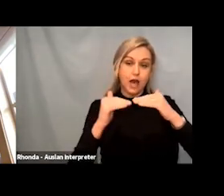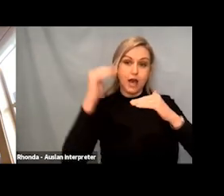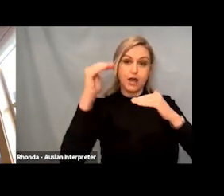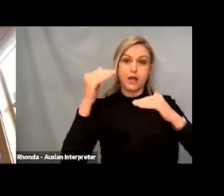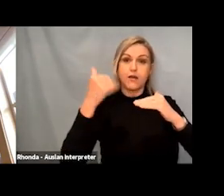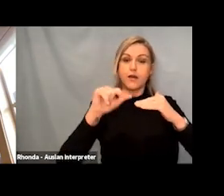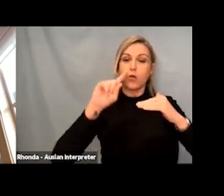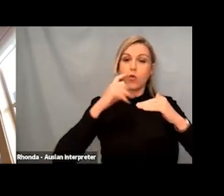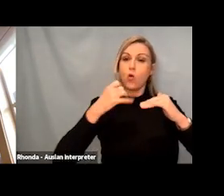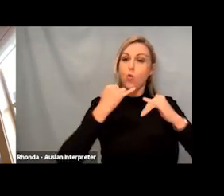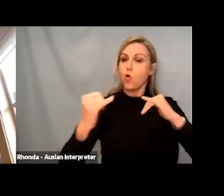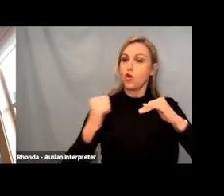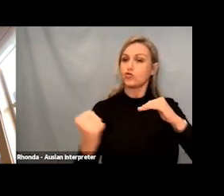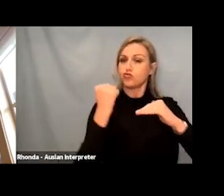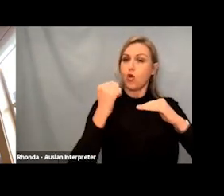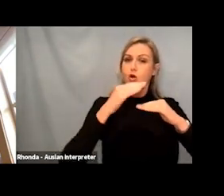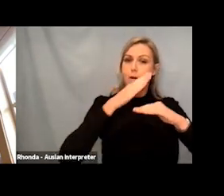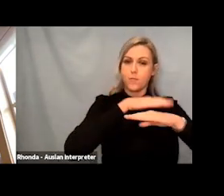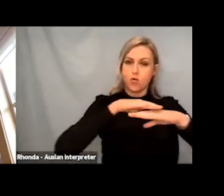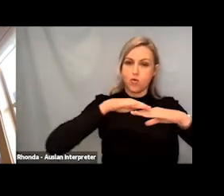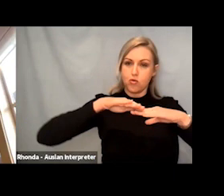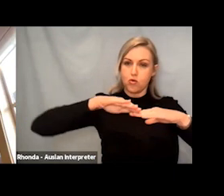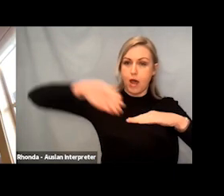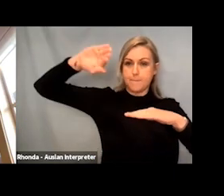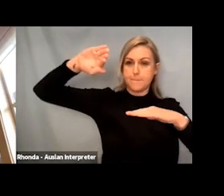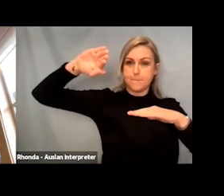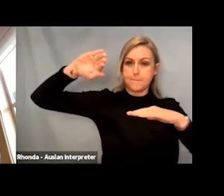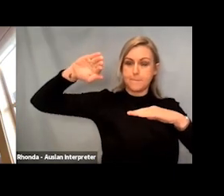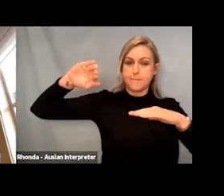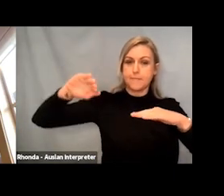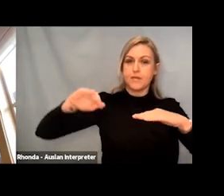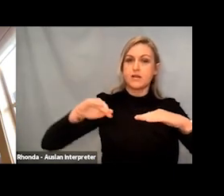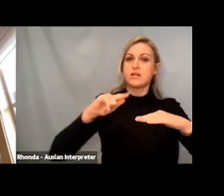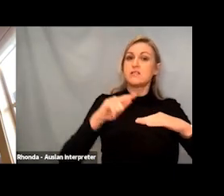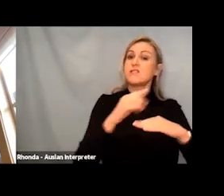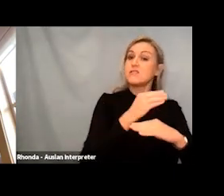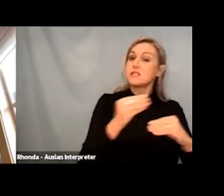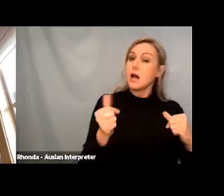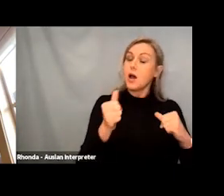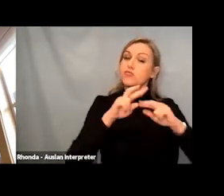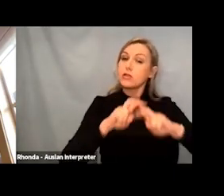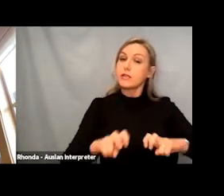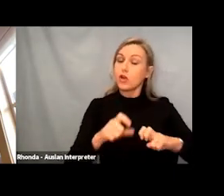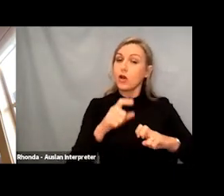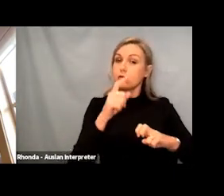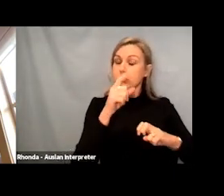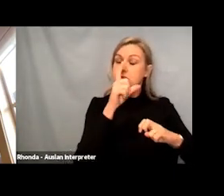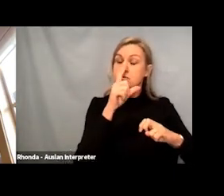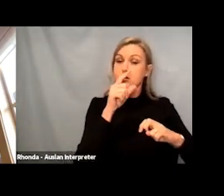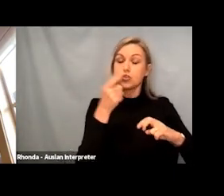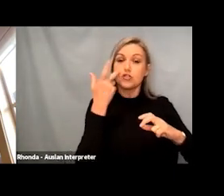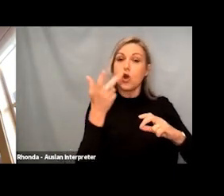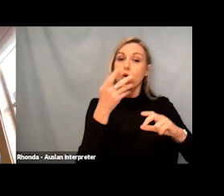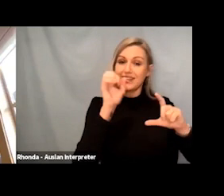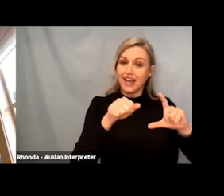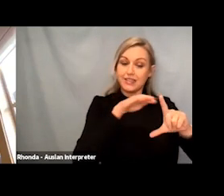leaps up, it inflects upwards. And there's some suggestions of that here, but really the